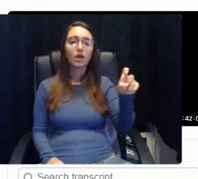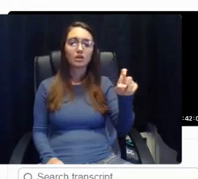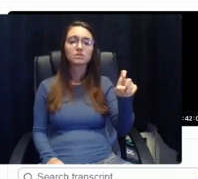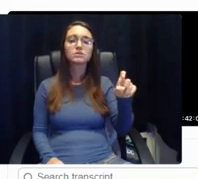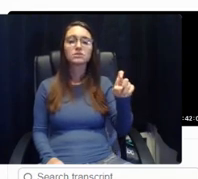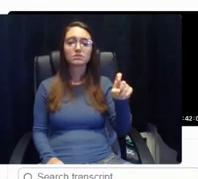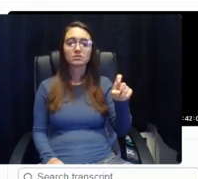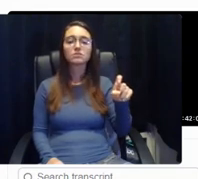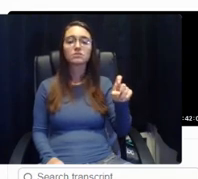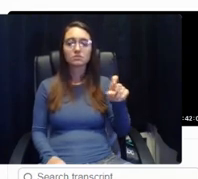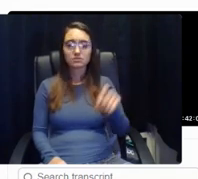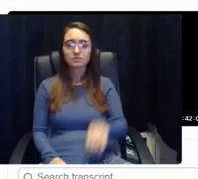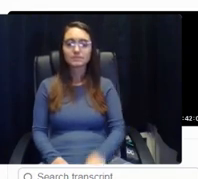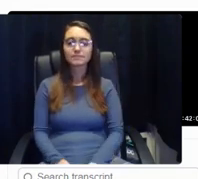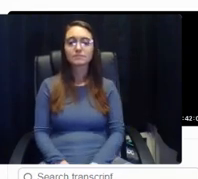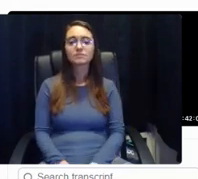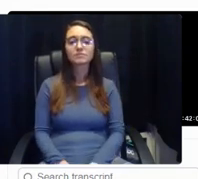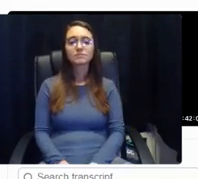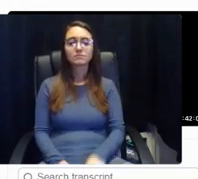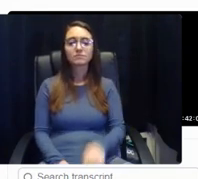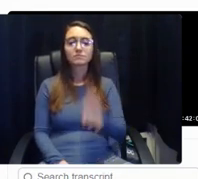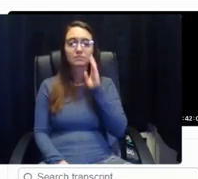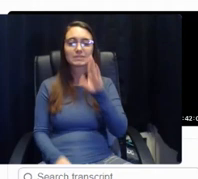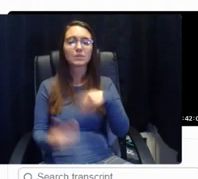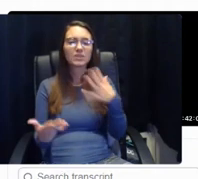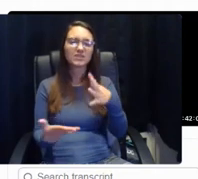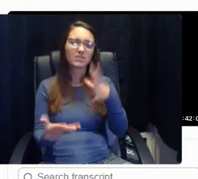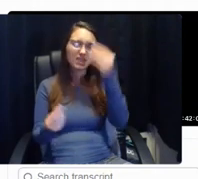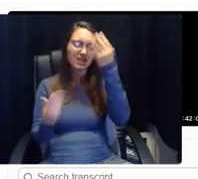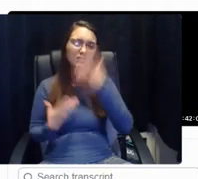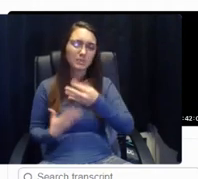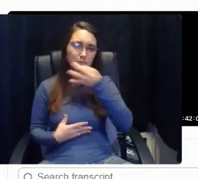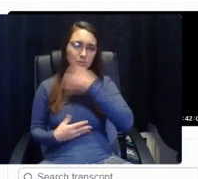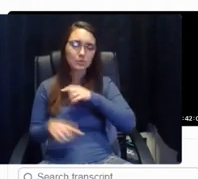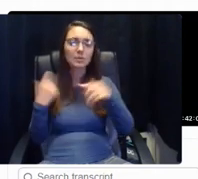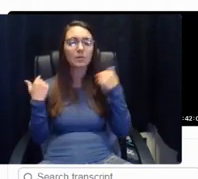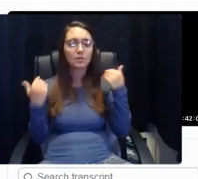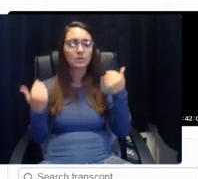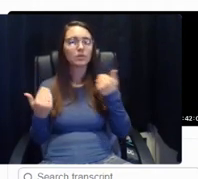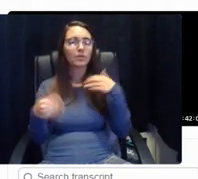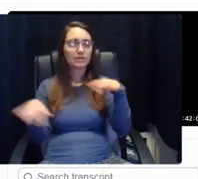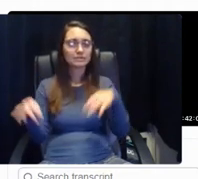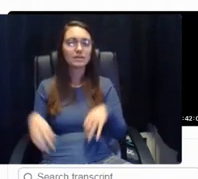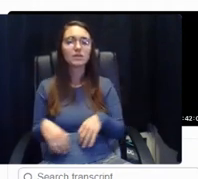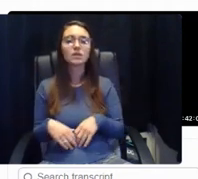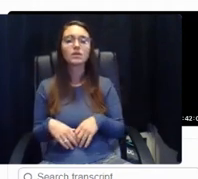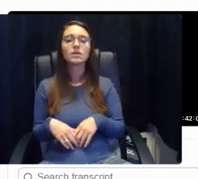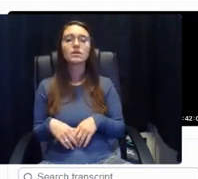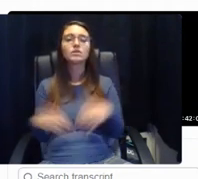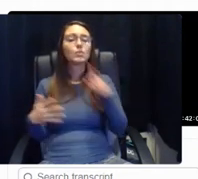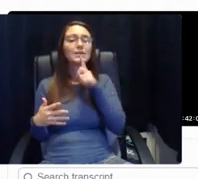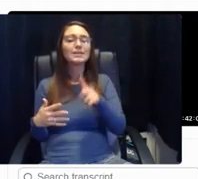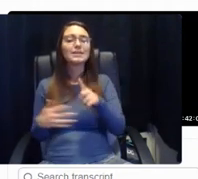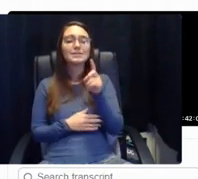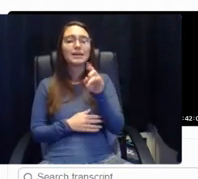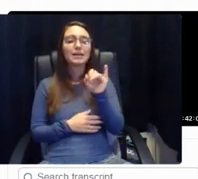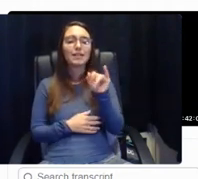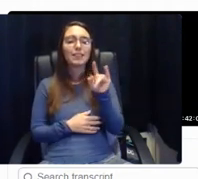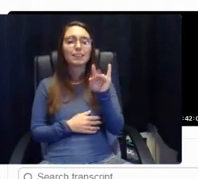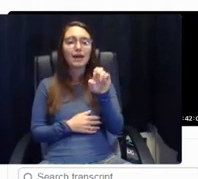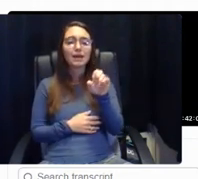And we're going to give you that information soon, but let's just go through the question together. What is the line rotation of a